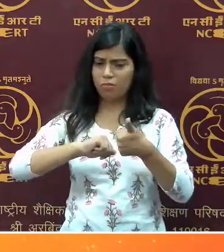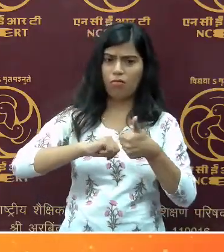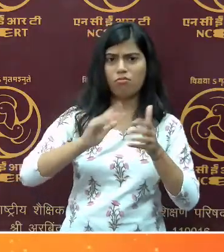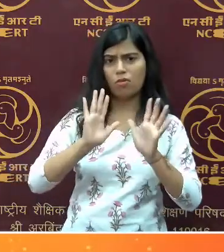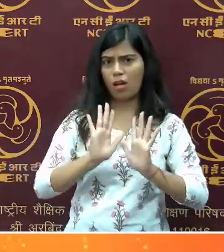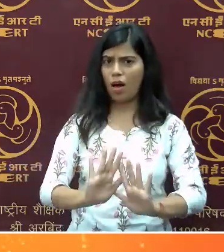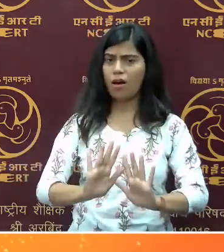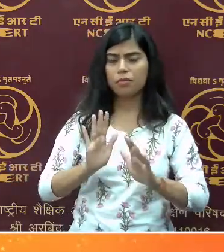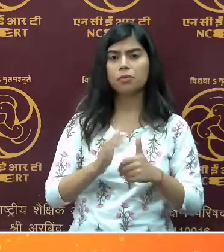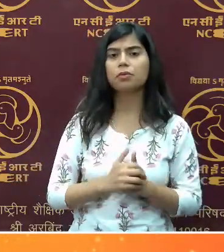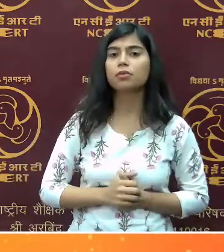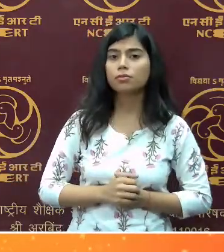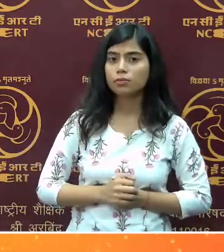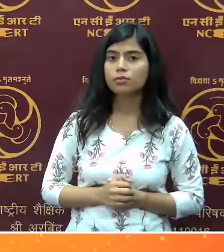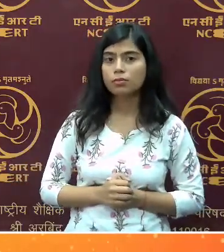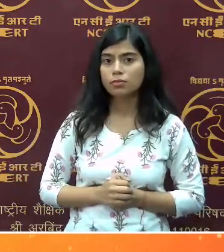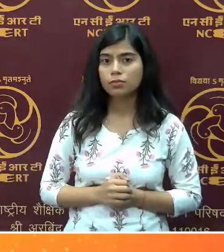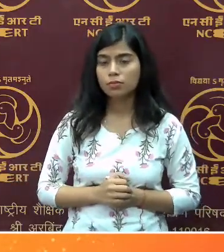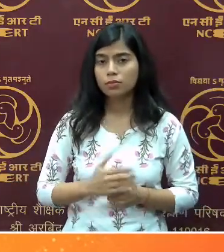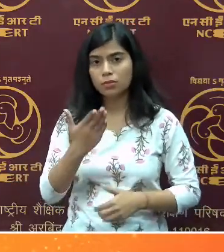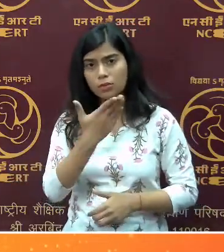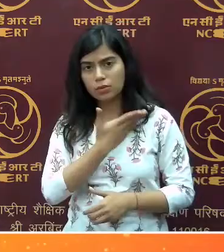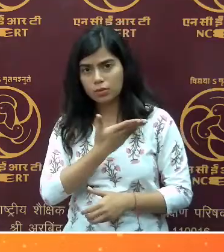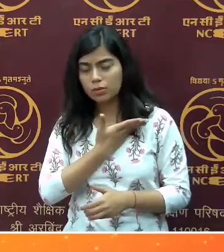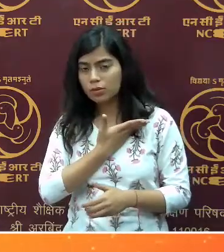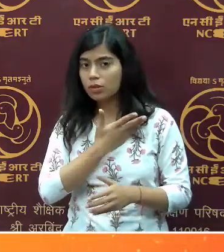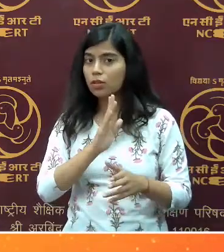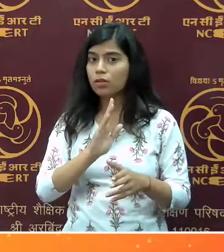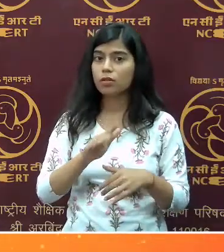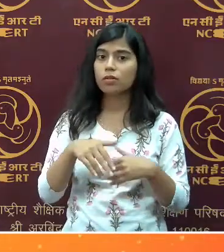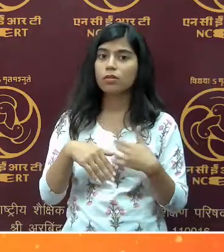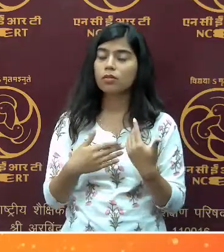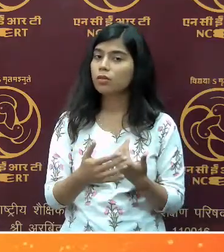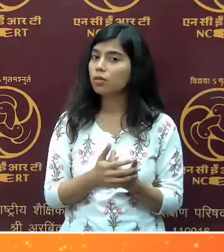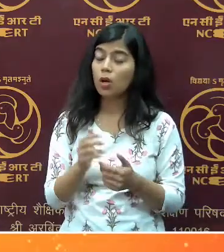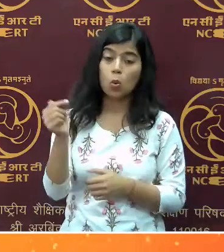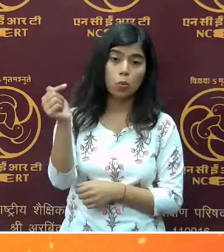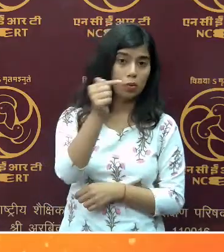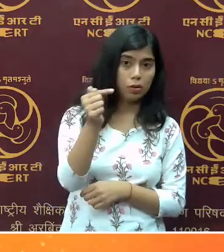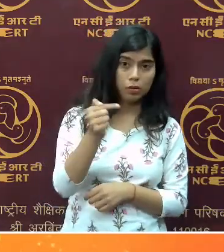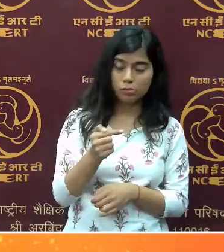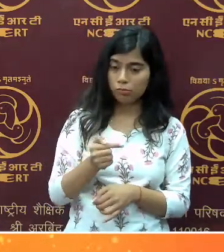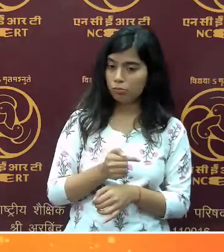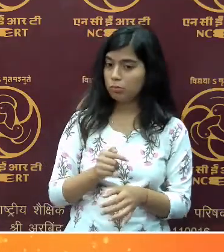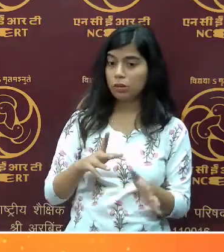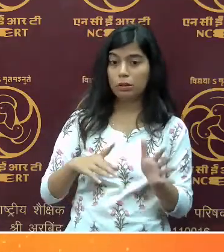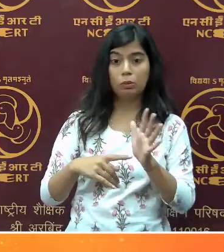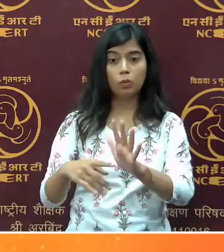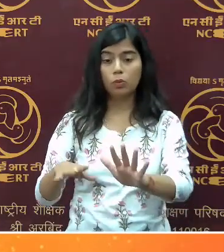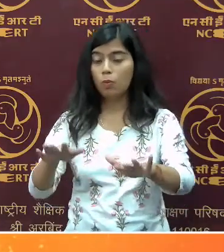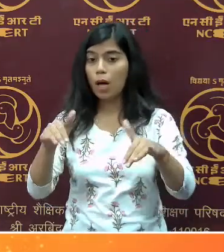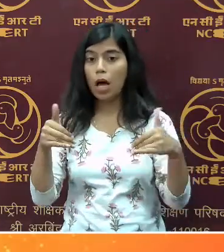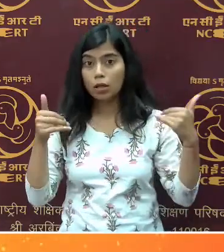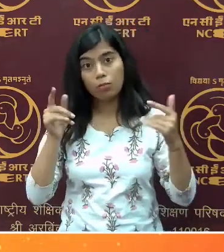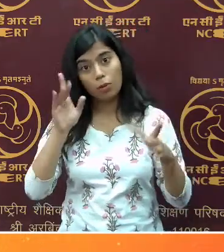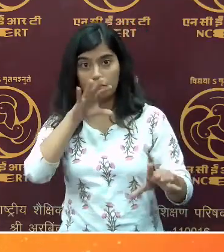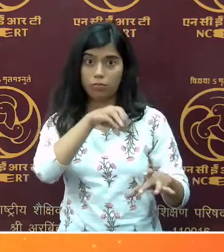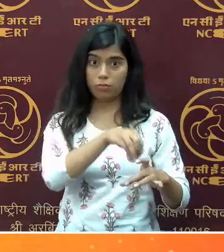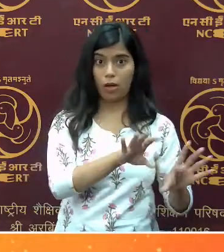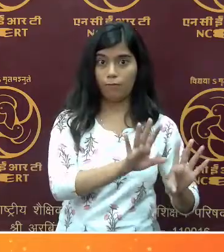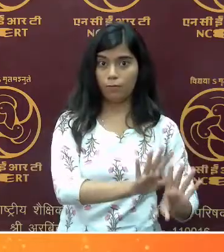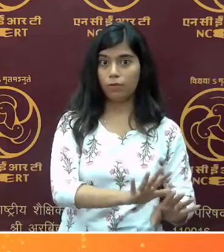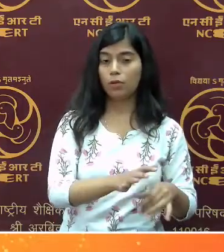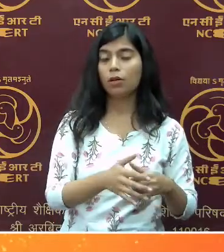said rights cannot be abridged or negatively discouraged by parliament also,